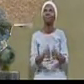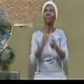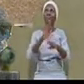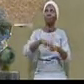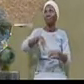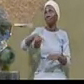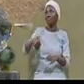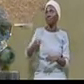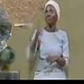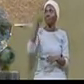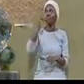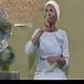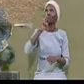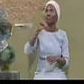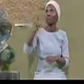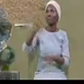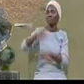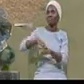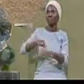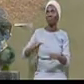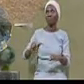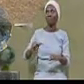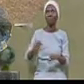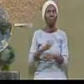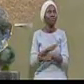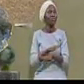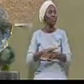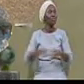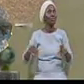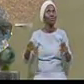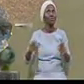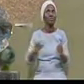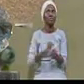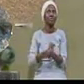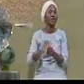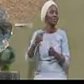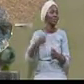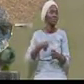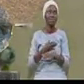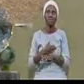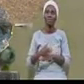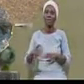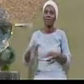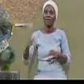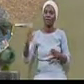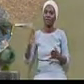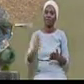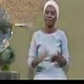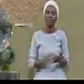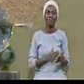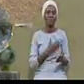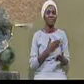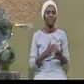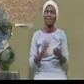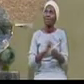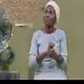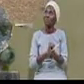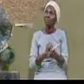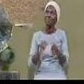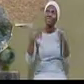Why on others thou art calling? Do not pass me by, O